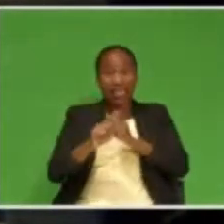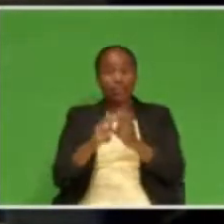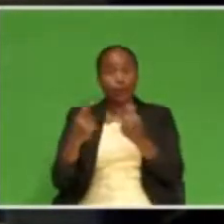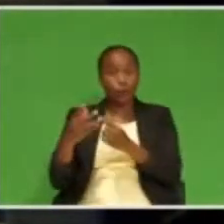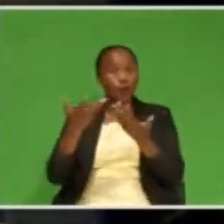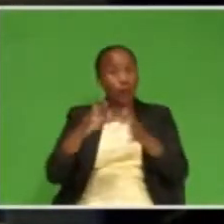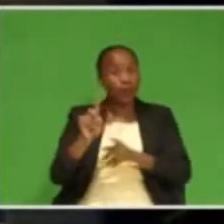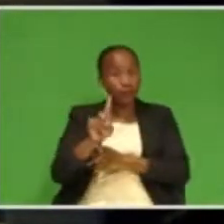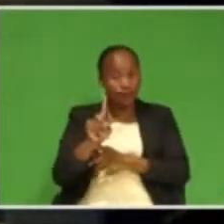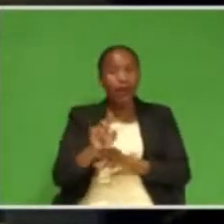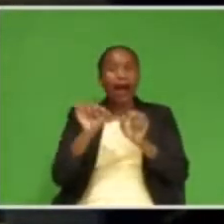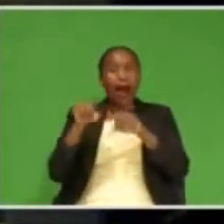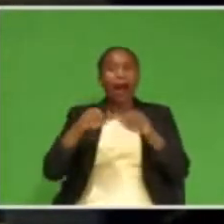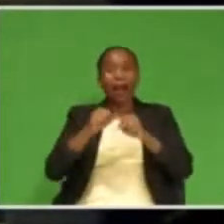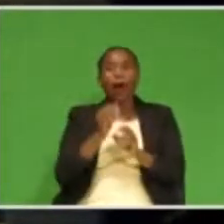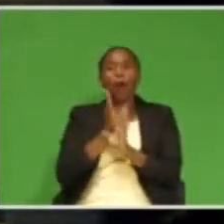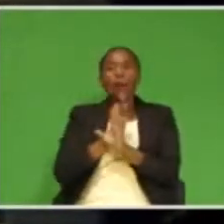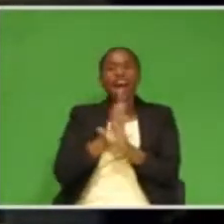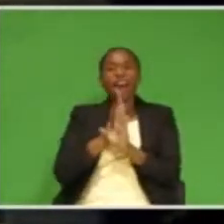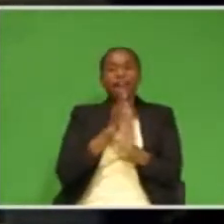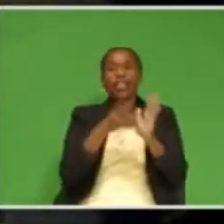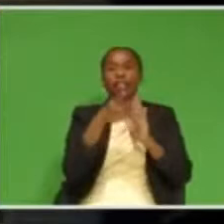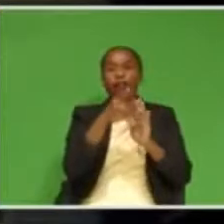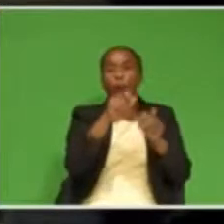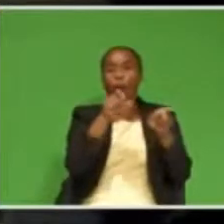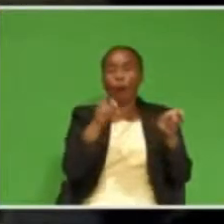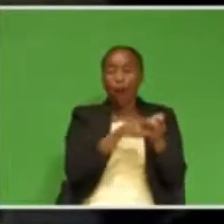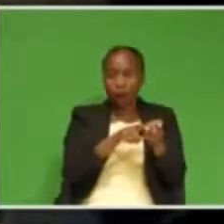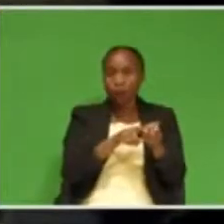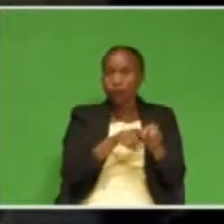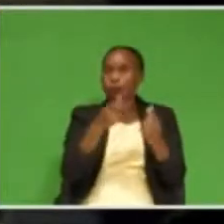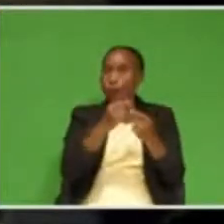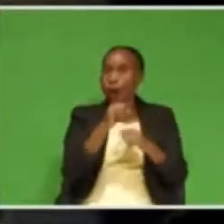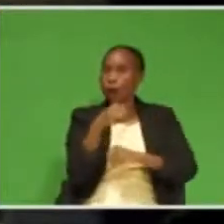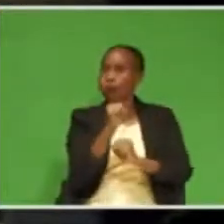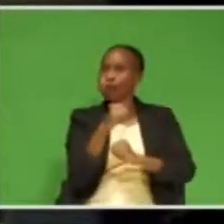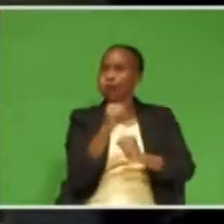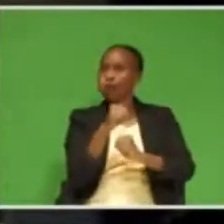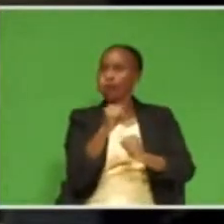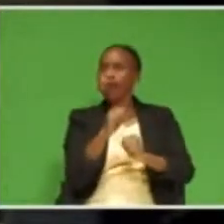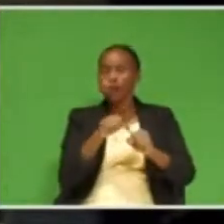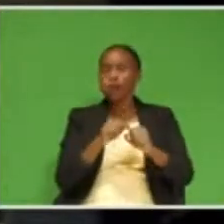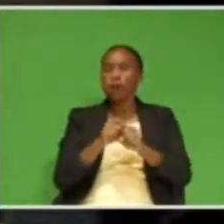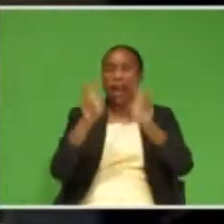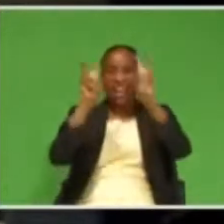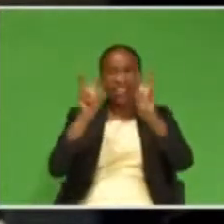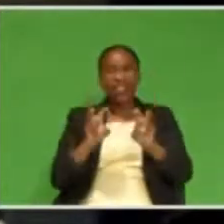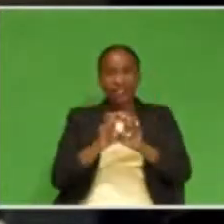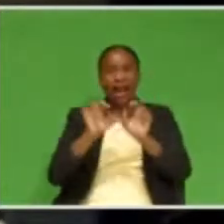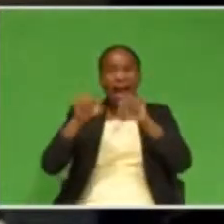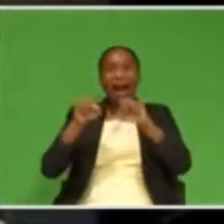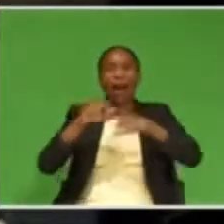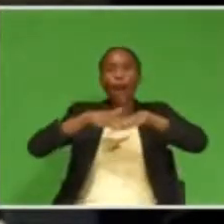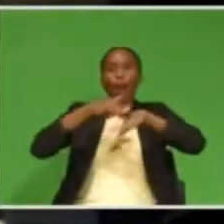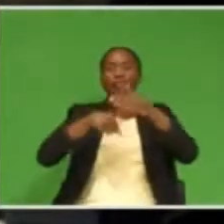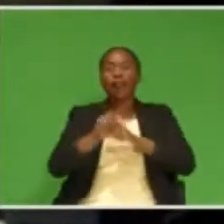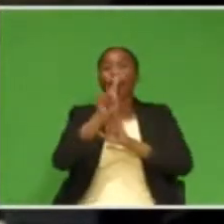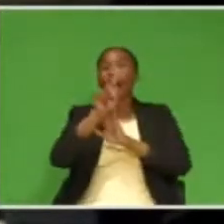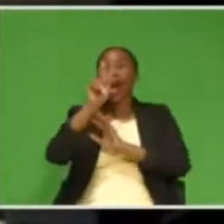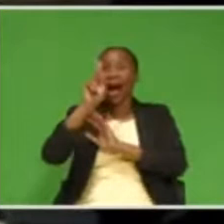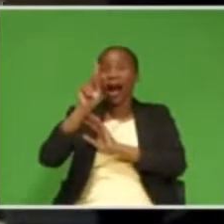private developers to generate electricity. There are now more than 100